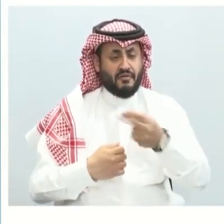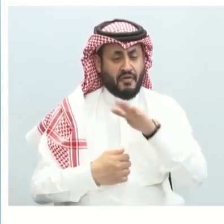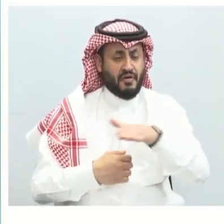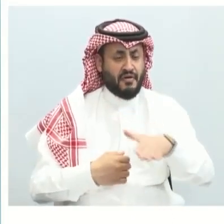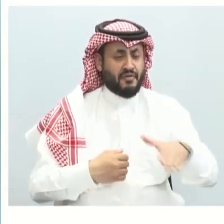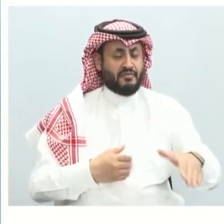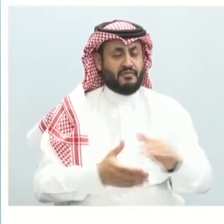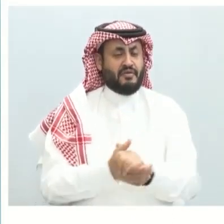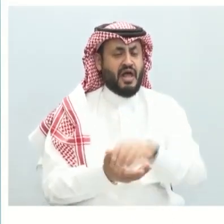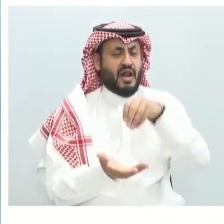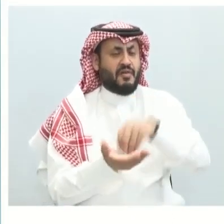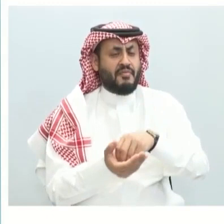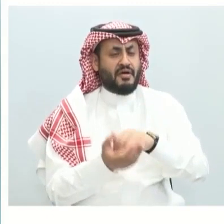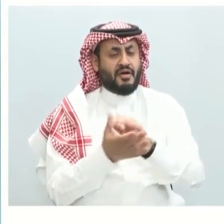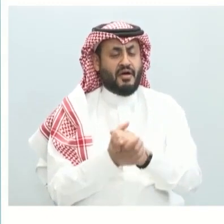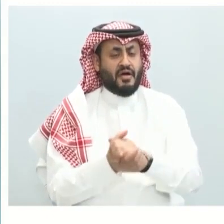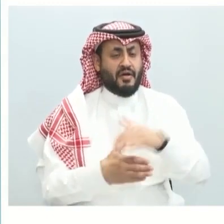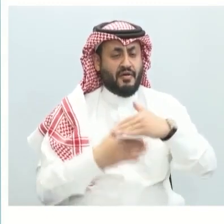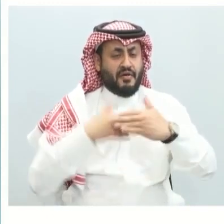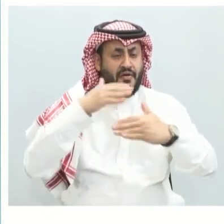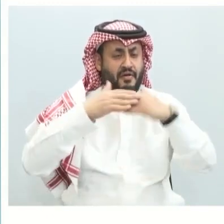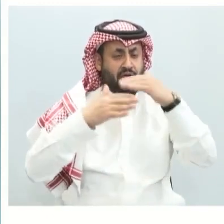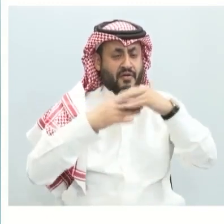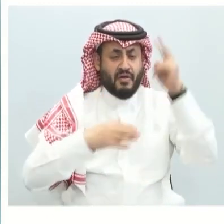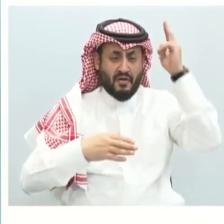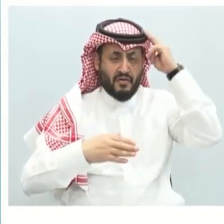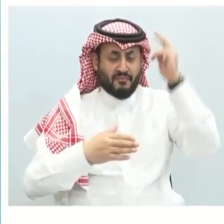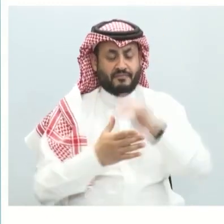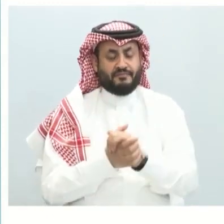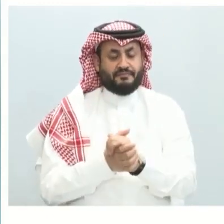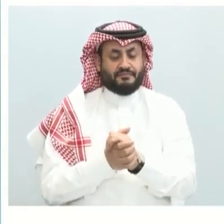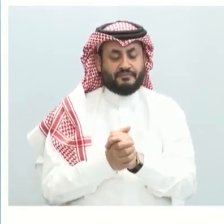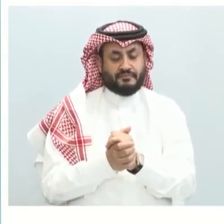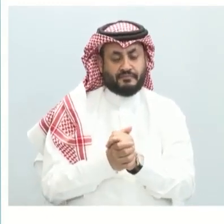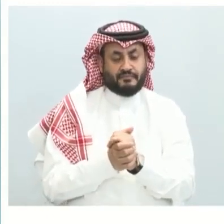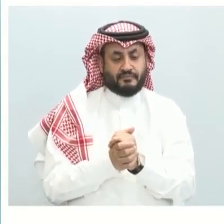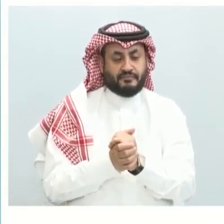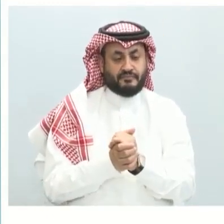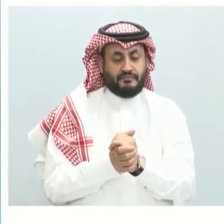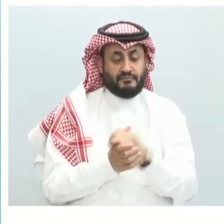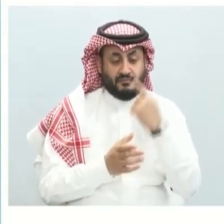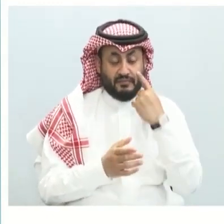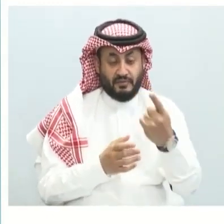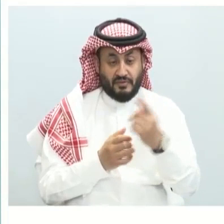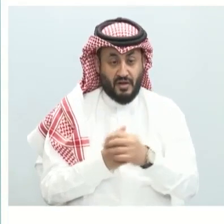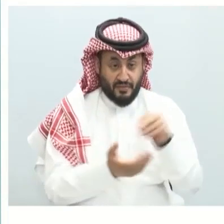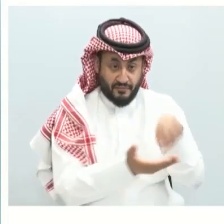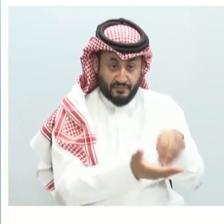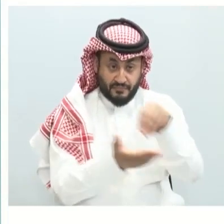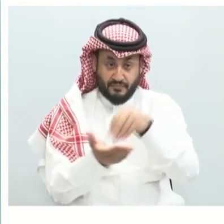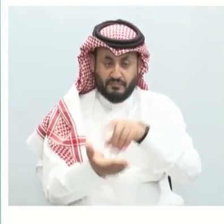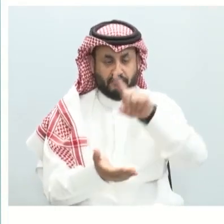have another subject pronoun that we can use with this rule, going to plus a